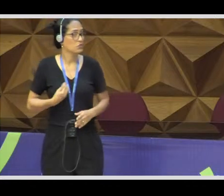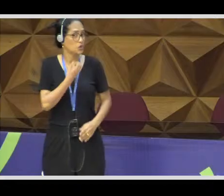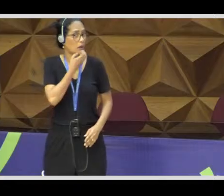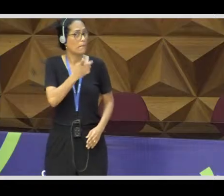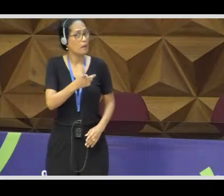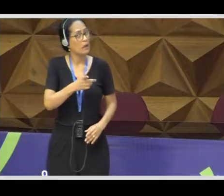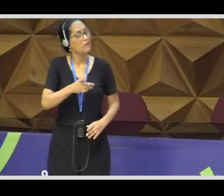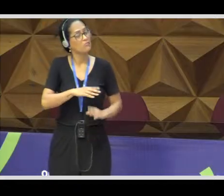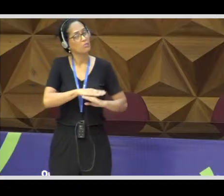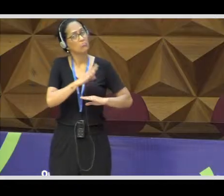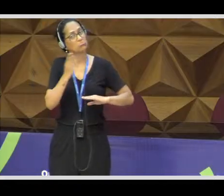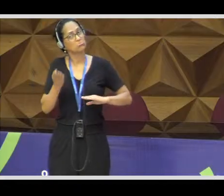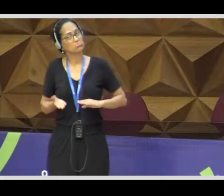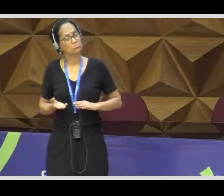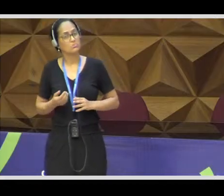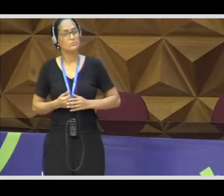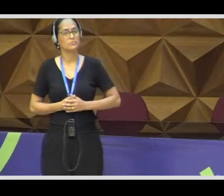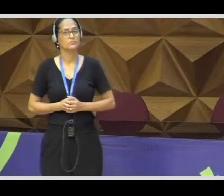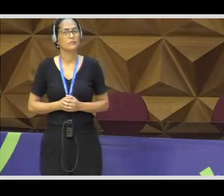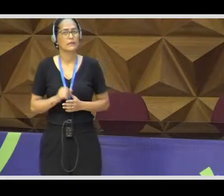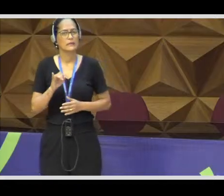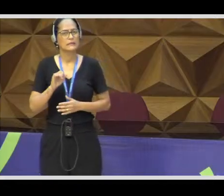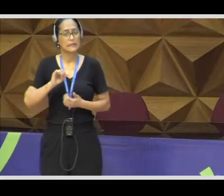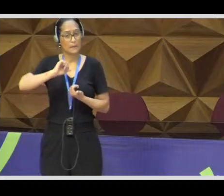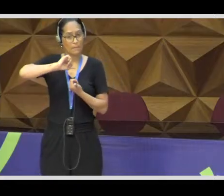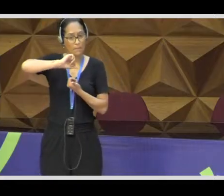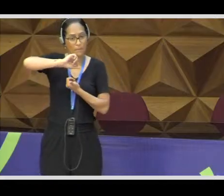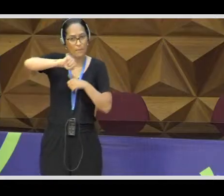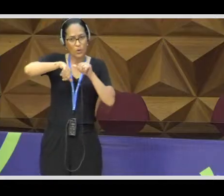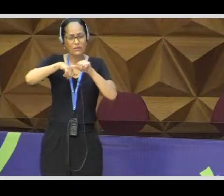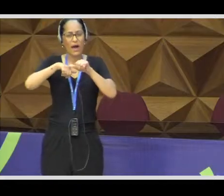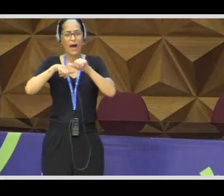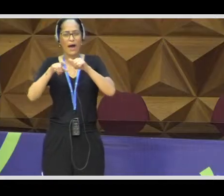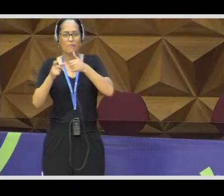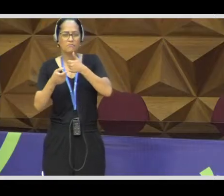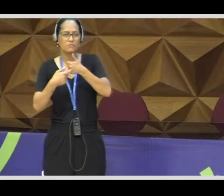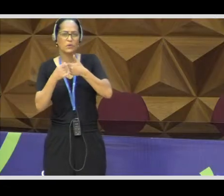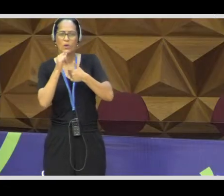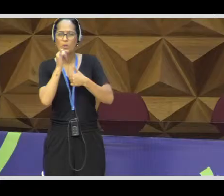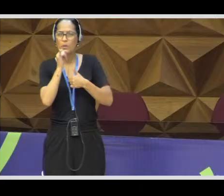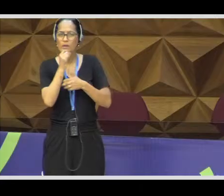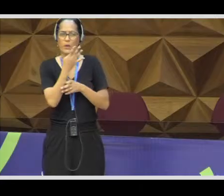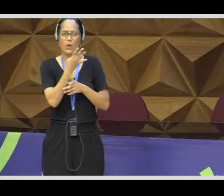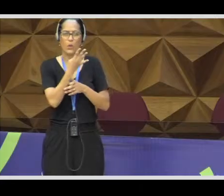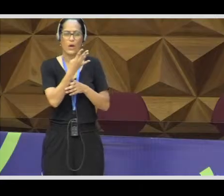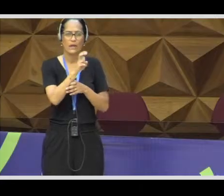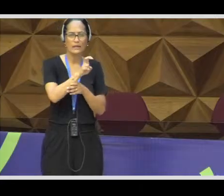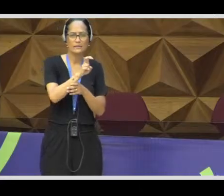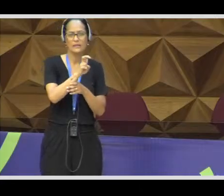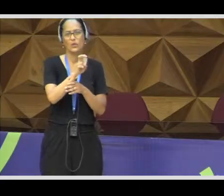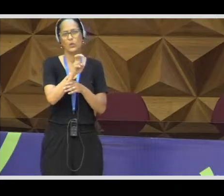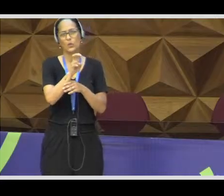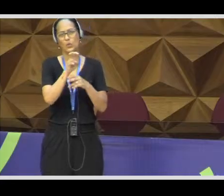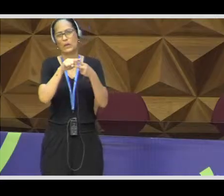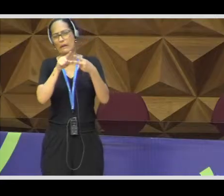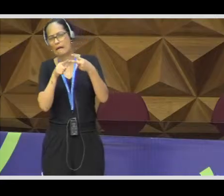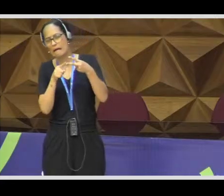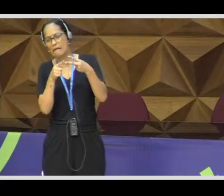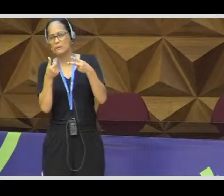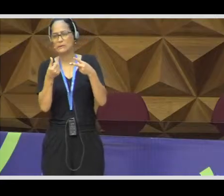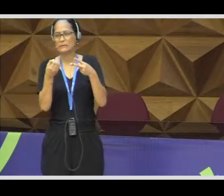If you change the display by about 45 to 60 degrees, it was good for user comfort, and the neck issues went